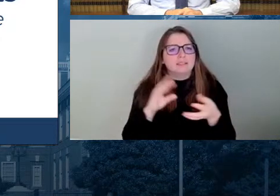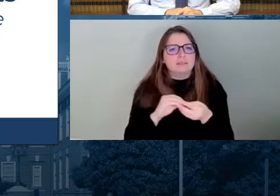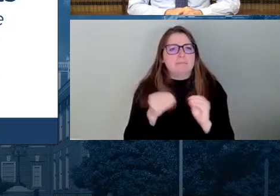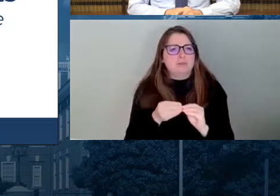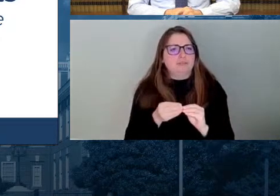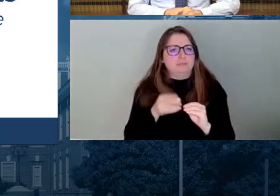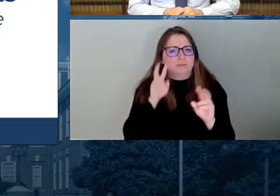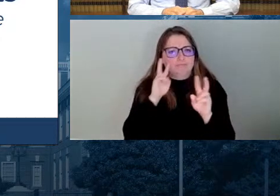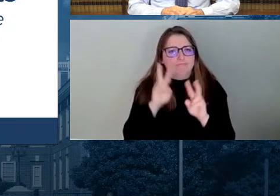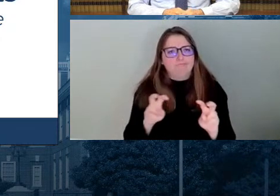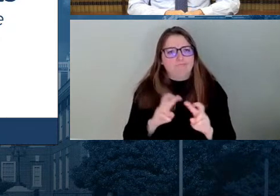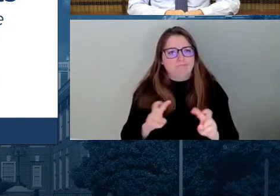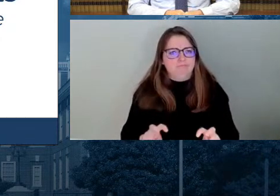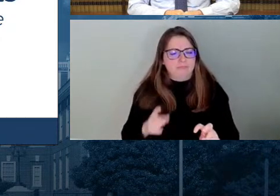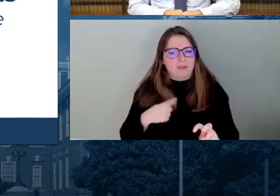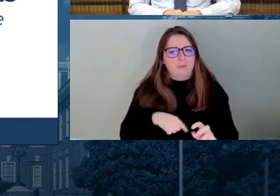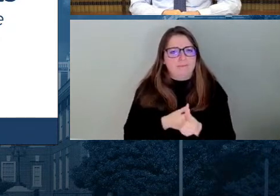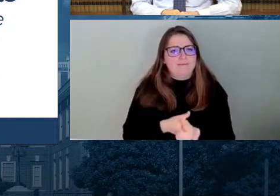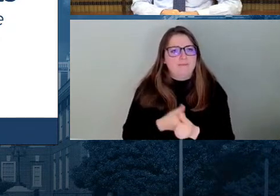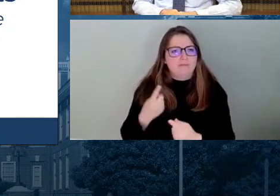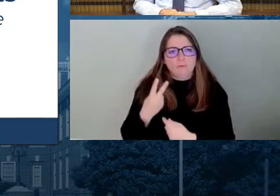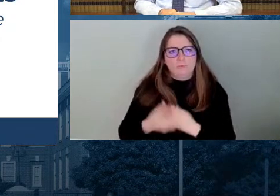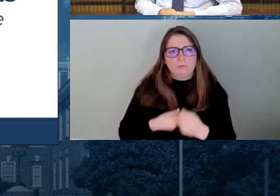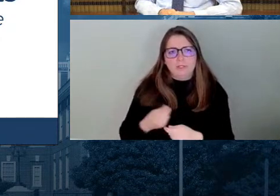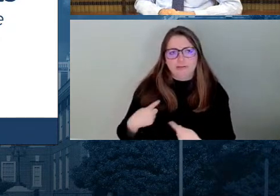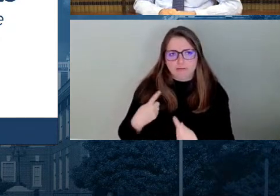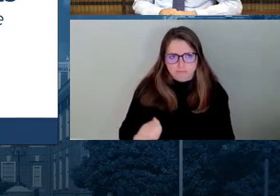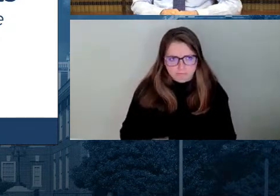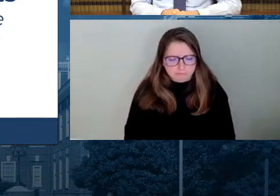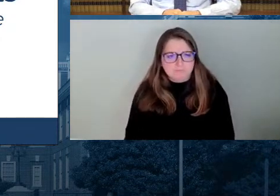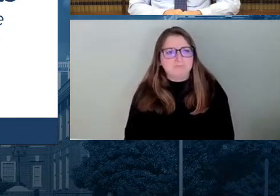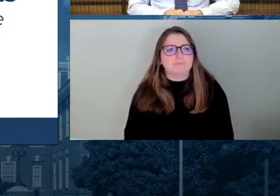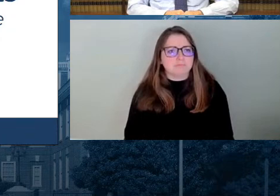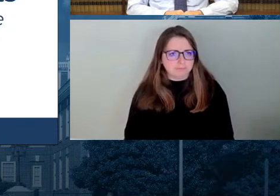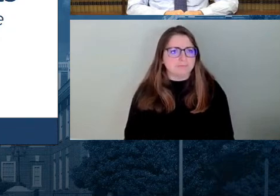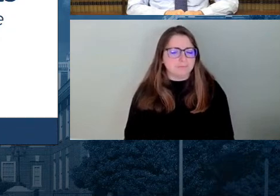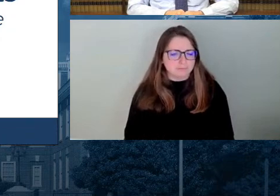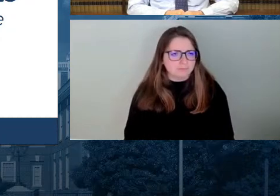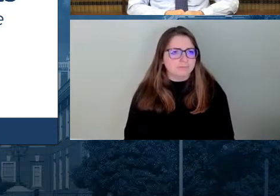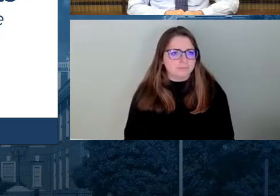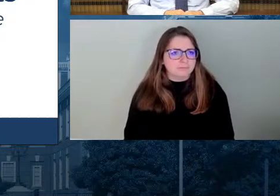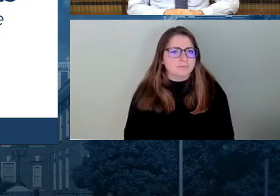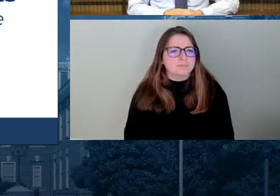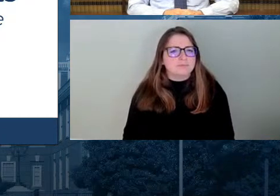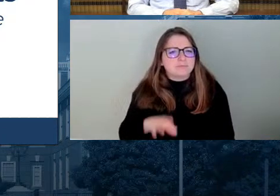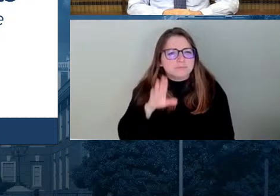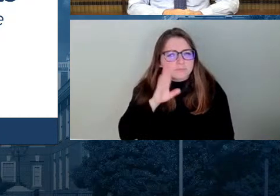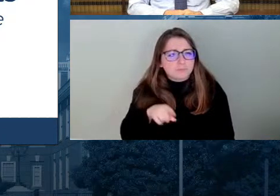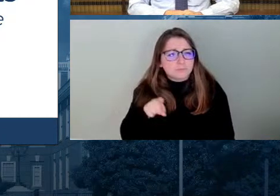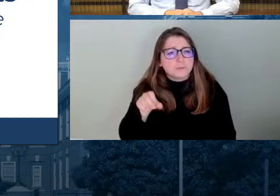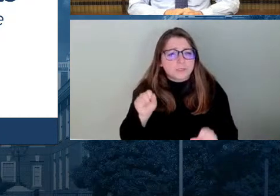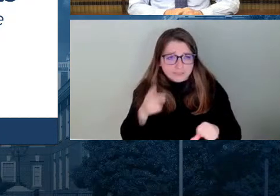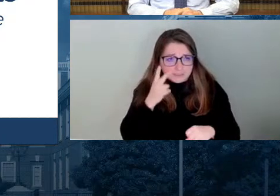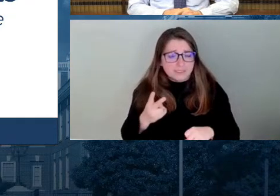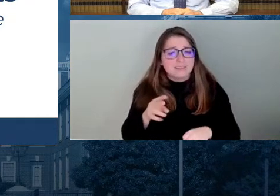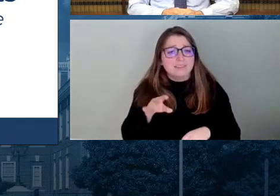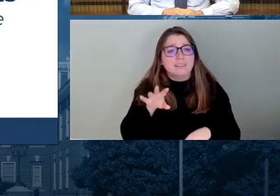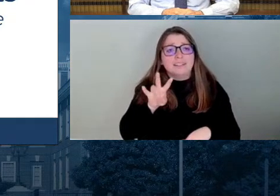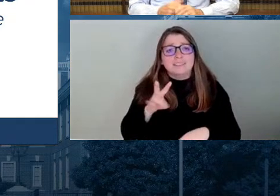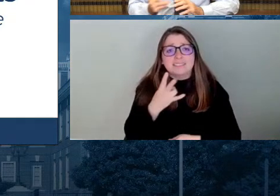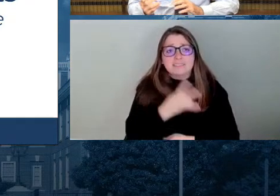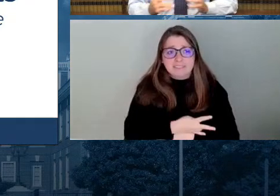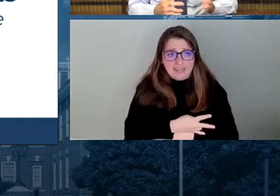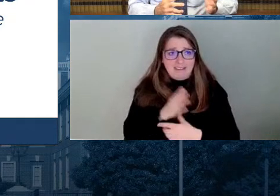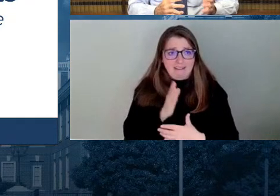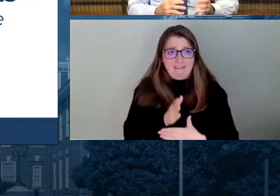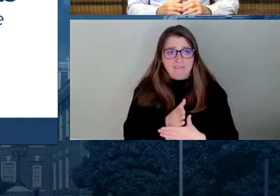followed for 2 years, and you can see there the new cases on a 7-day moving average at 131.